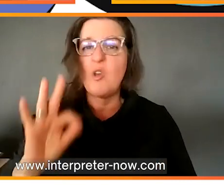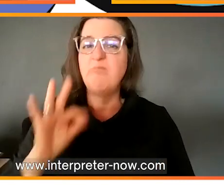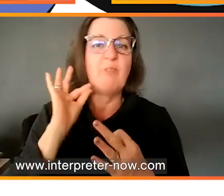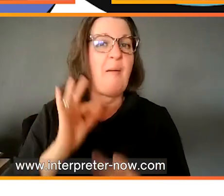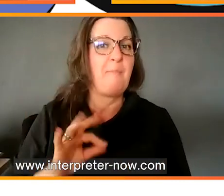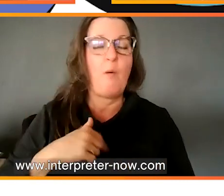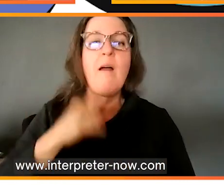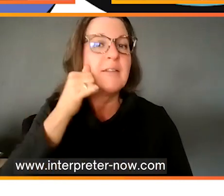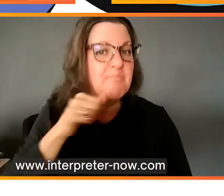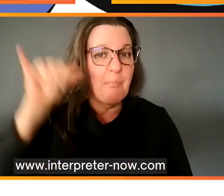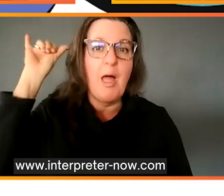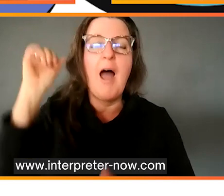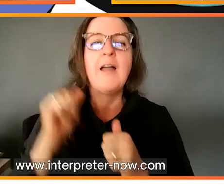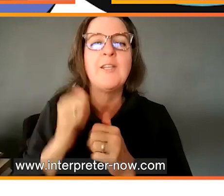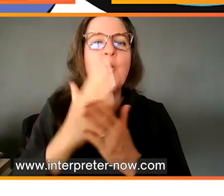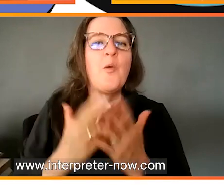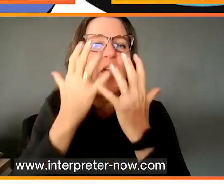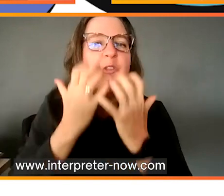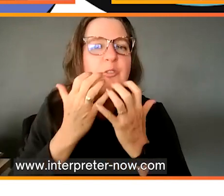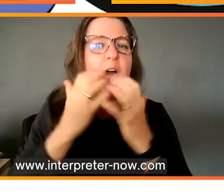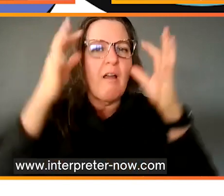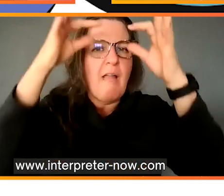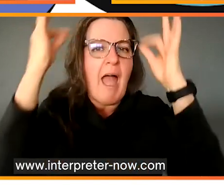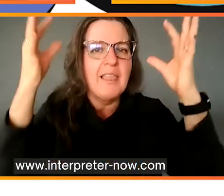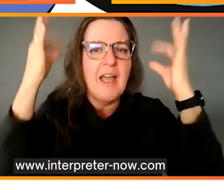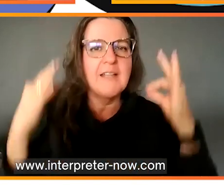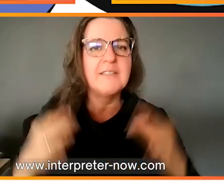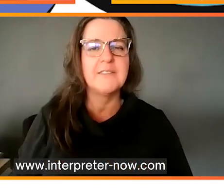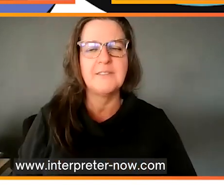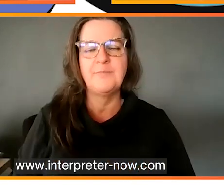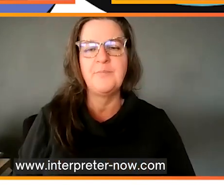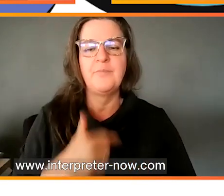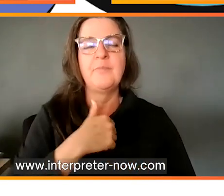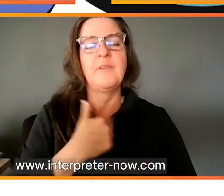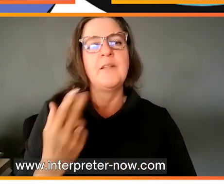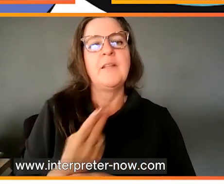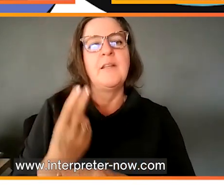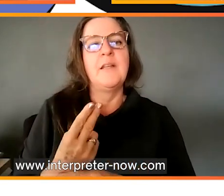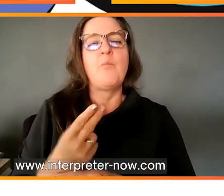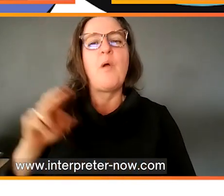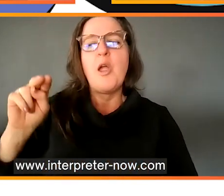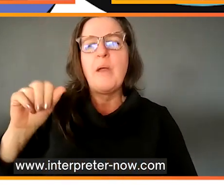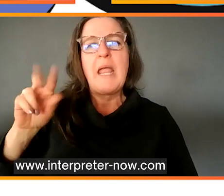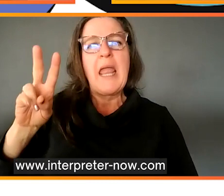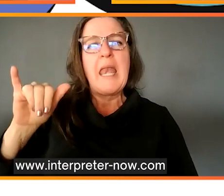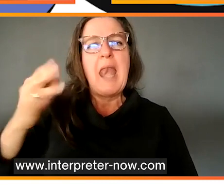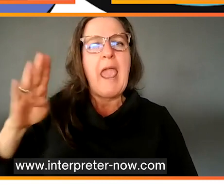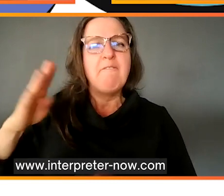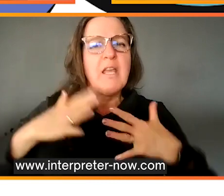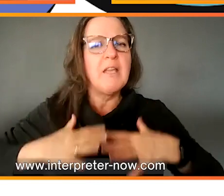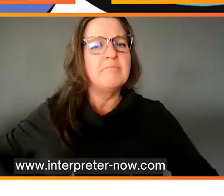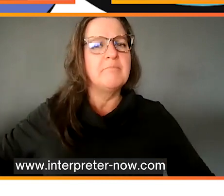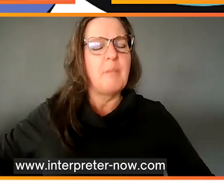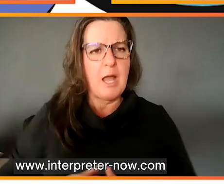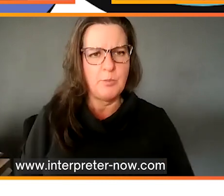am blonde with some dark highlights, and I'm wearing a navy blouse.